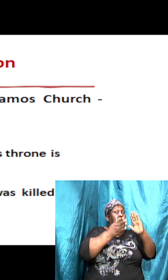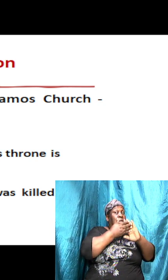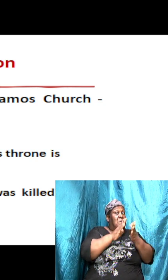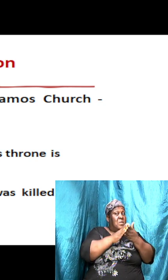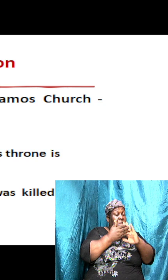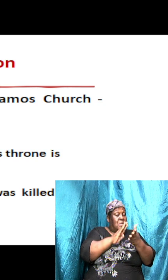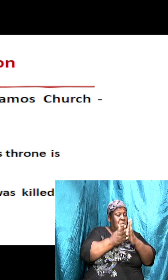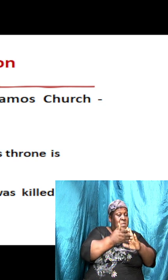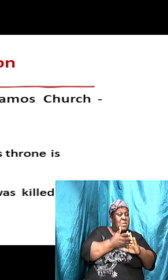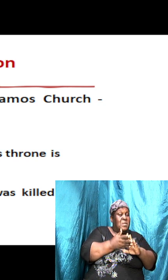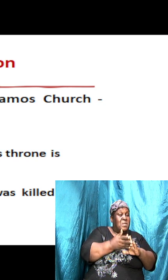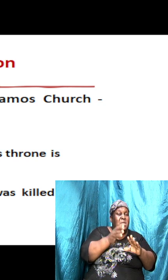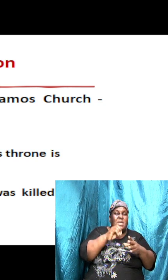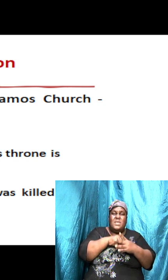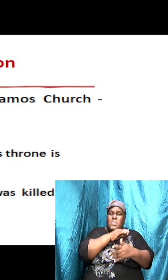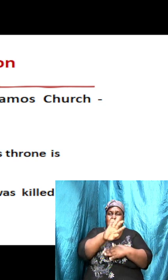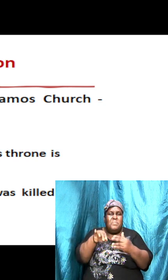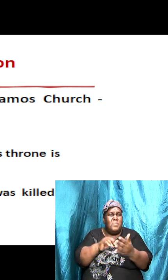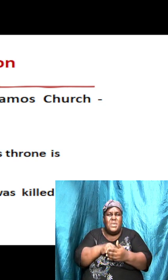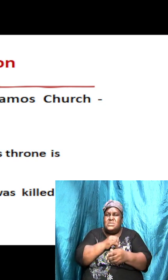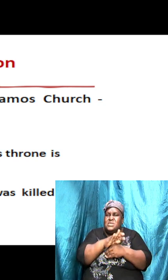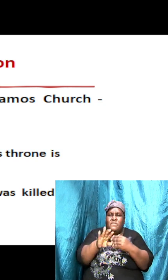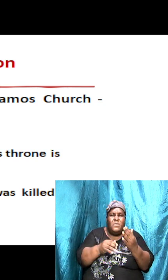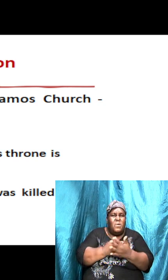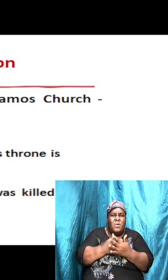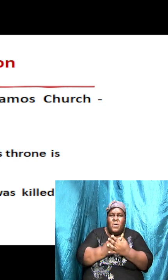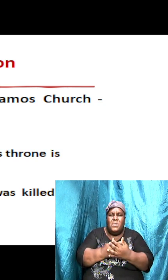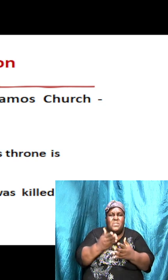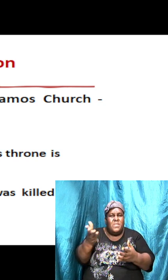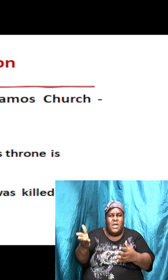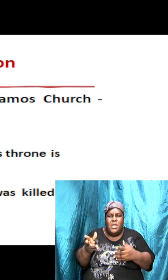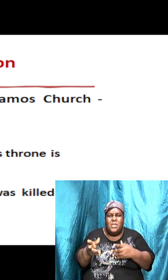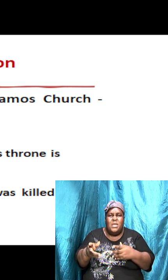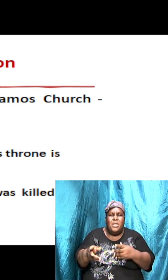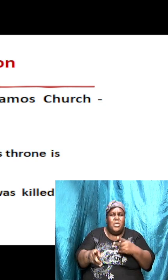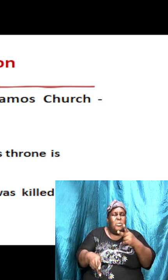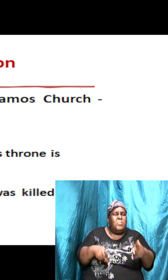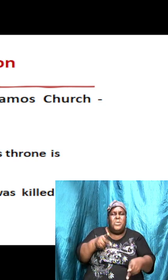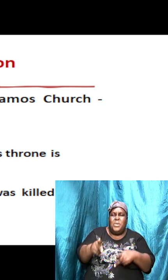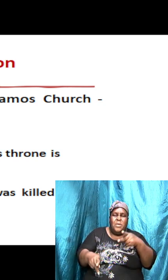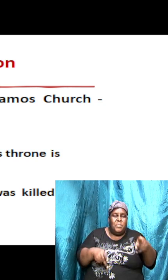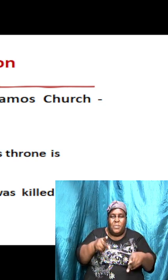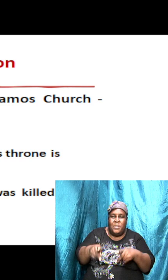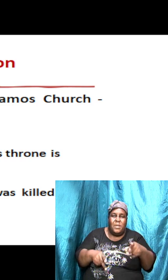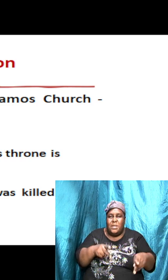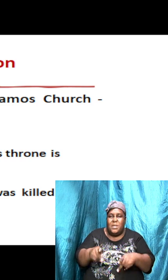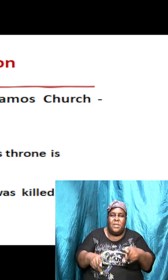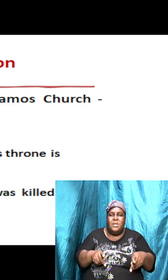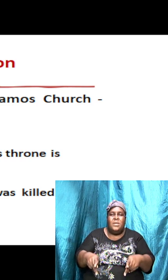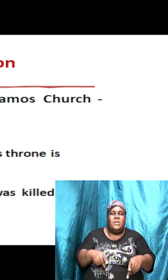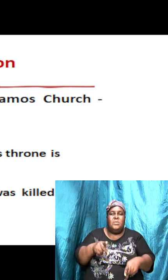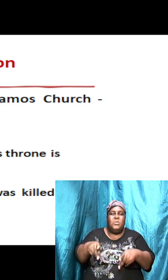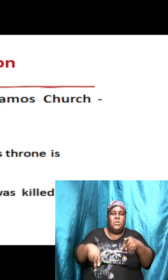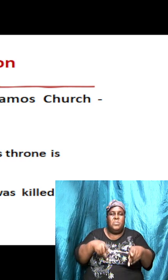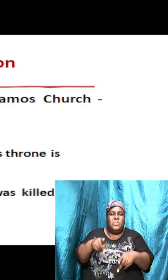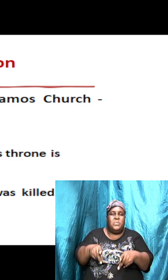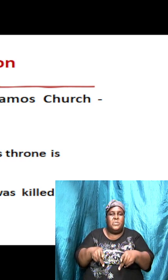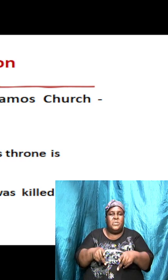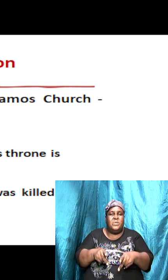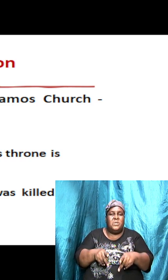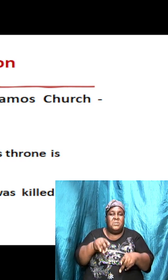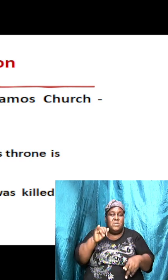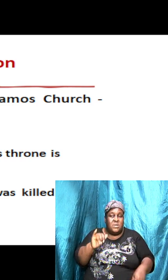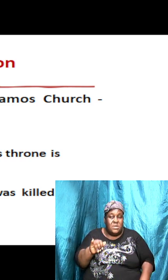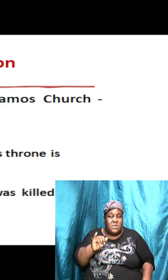then in the midst of all of that, there are folks, in the midst of all of that, there are folks